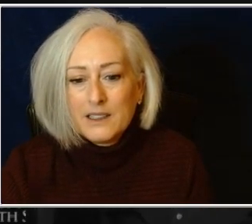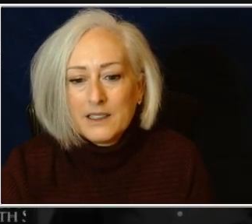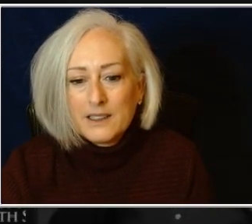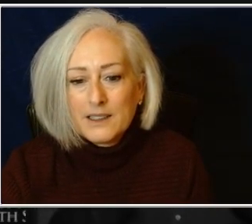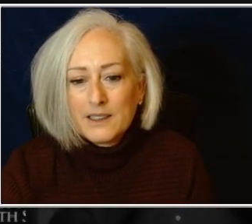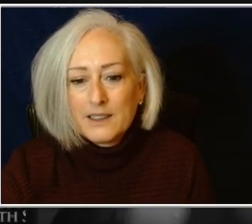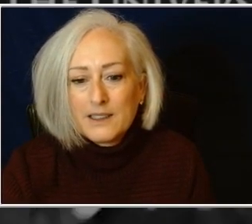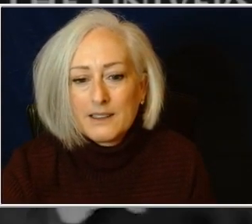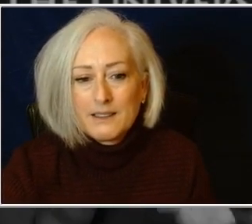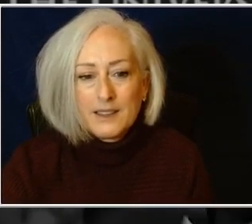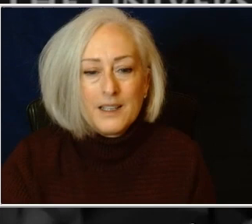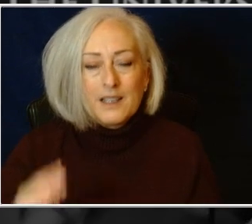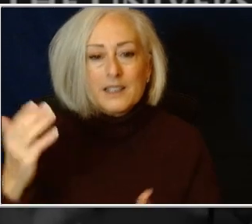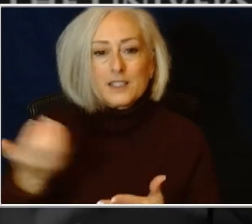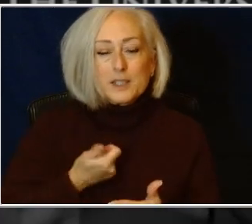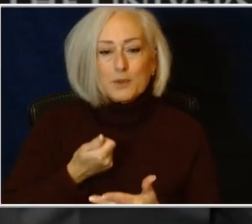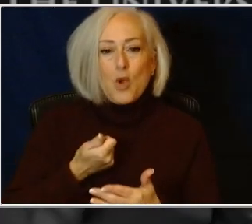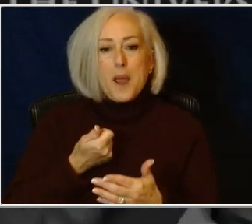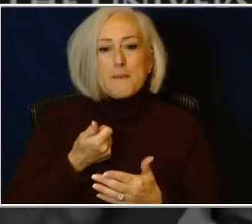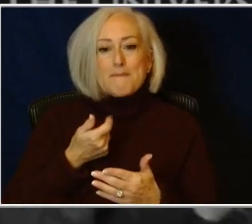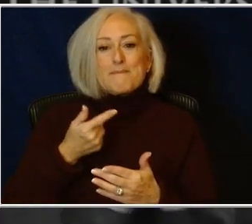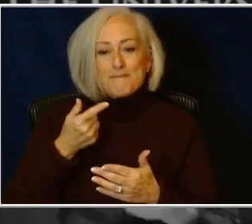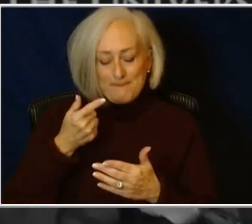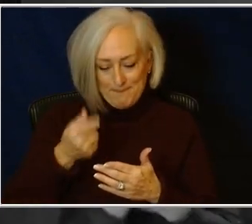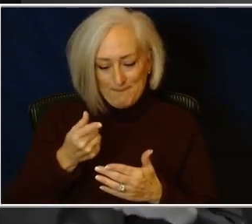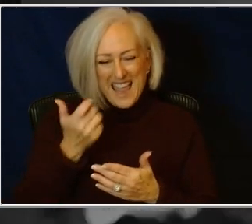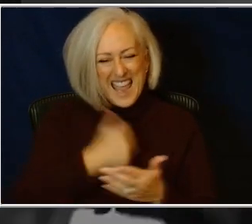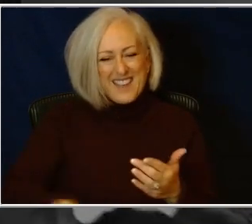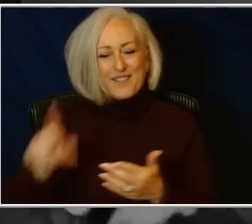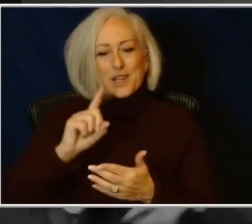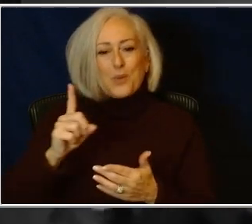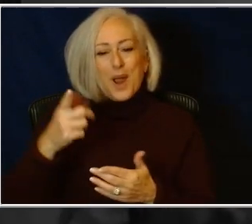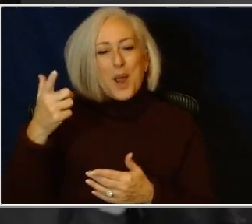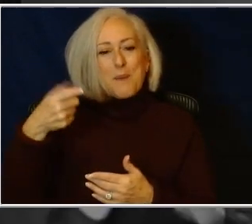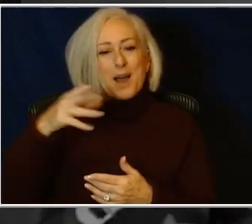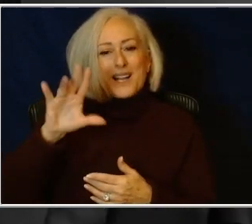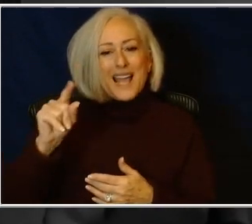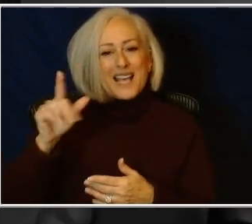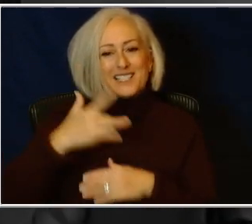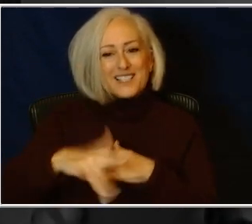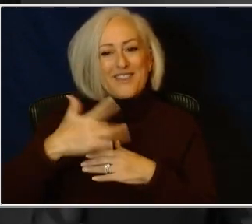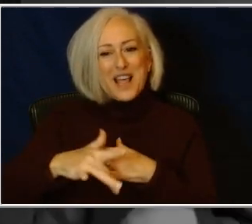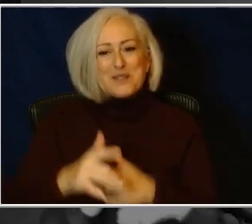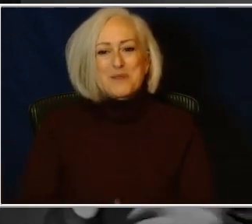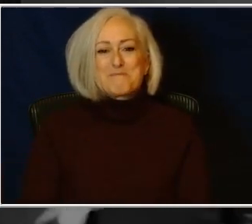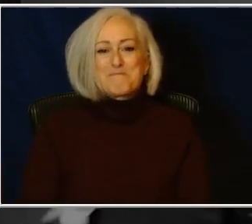with Dr. Stites podcasts. Now, everywhere podcasts are available.